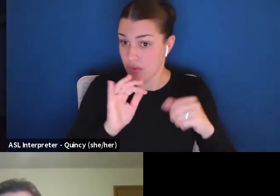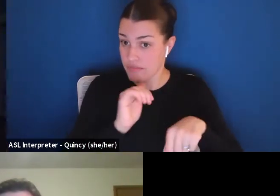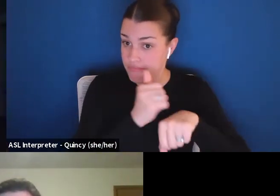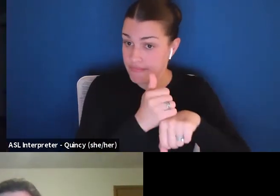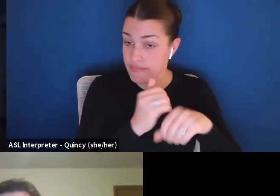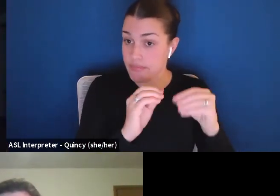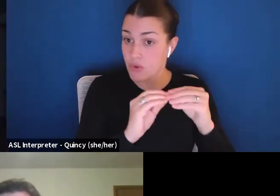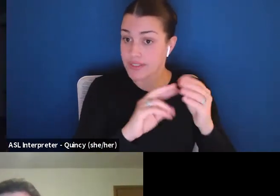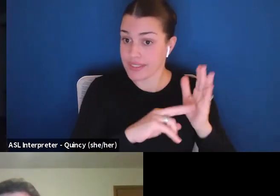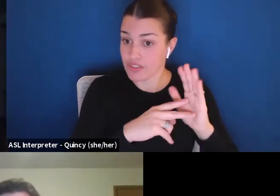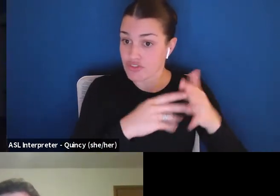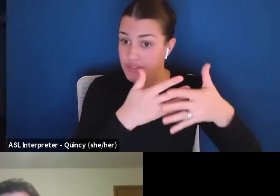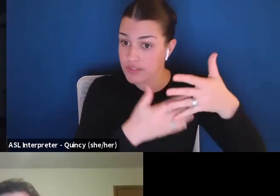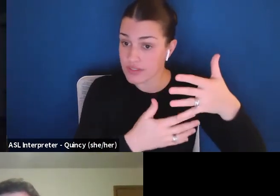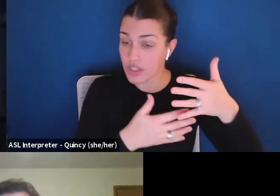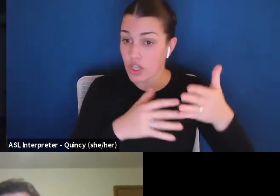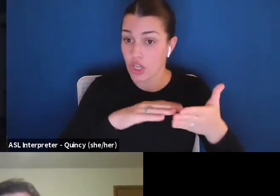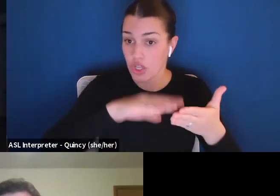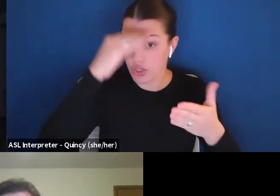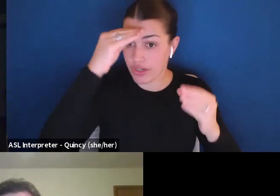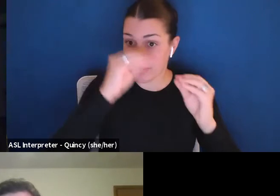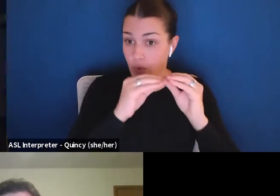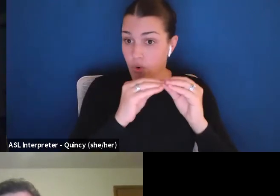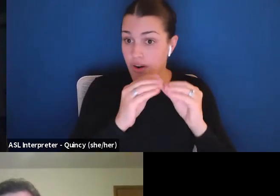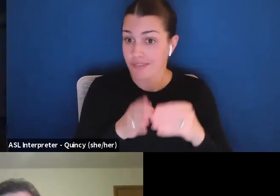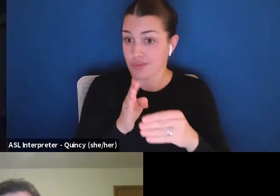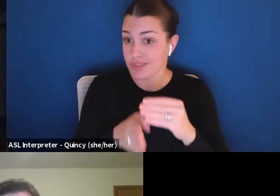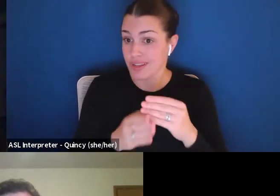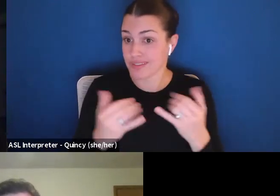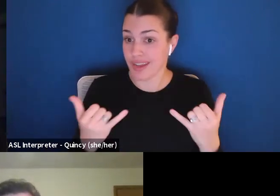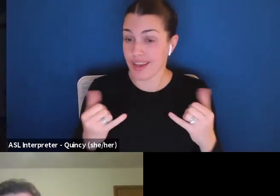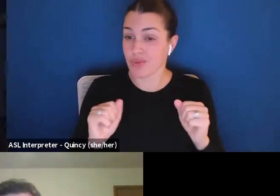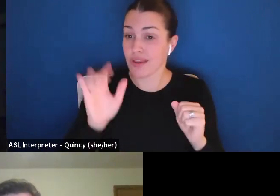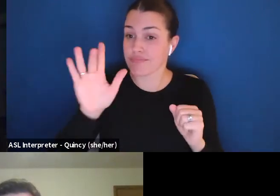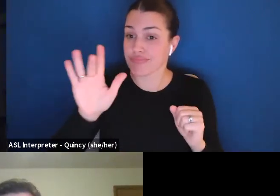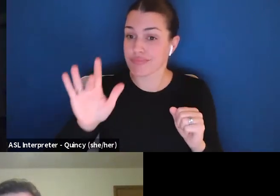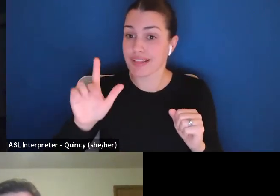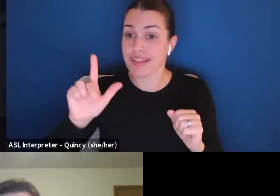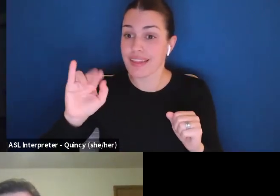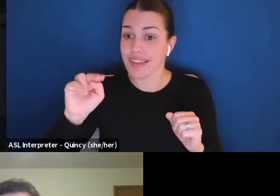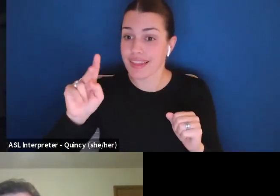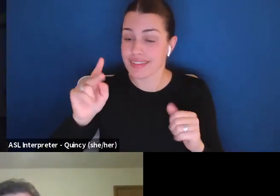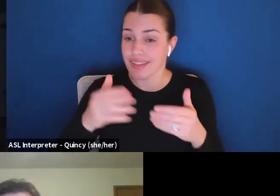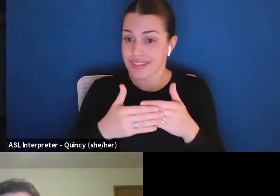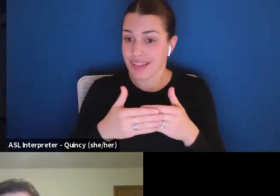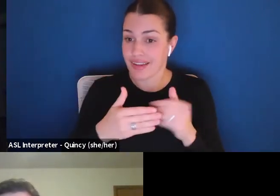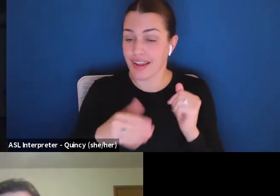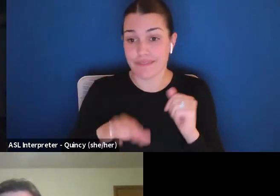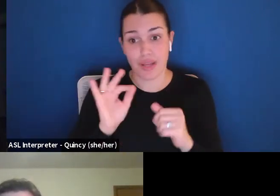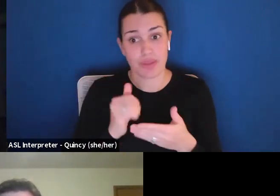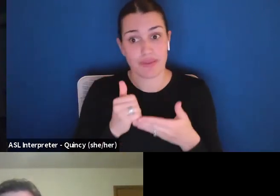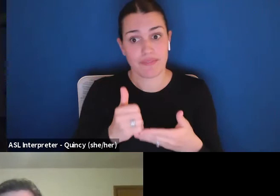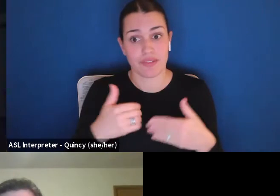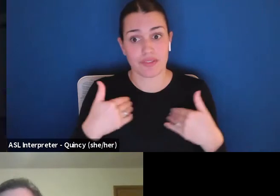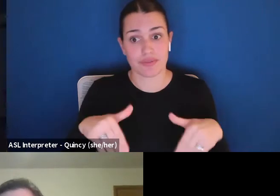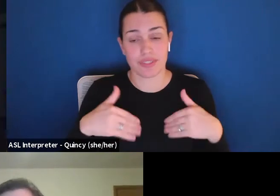intentions or learning more about them after we end the webinar, you can use the links on this slide. I found these really helpful. Some of